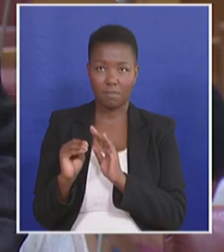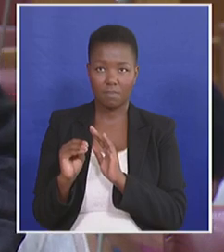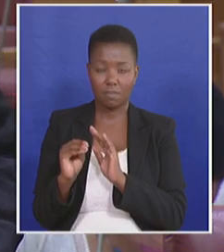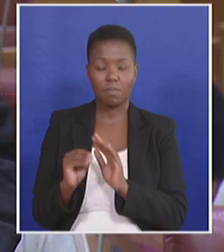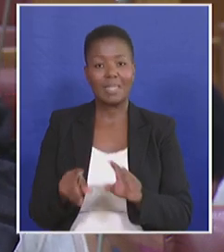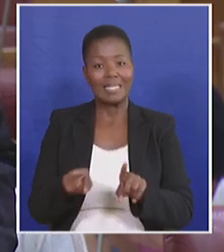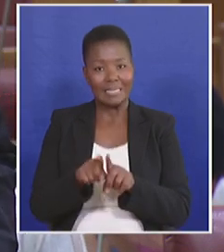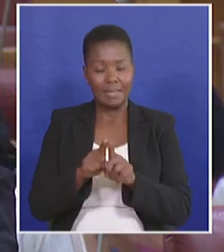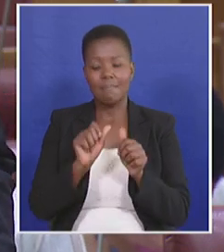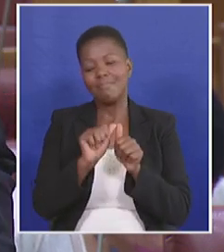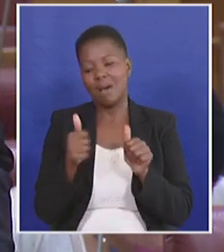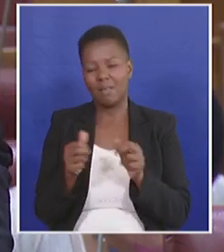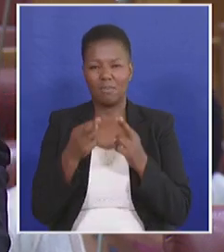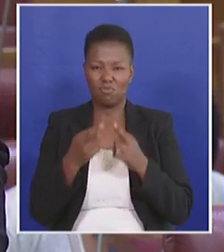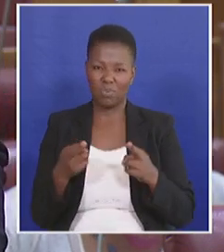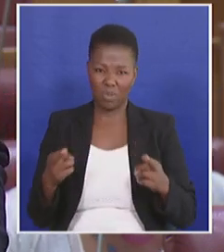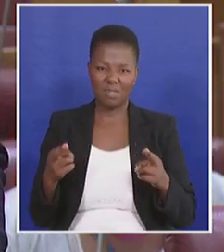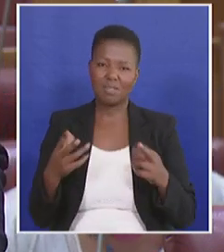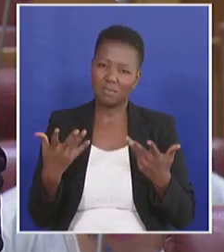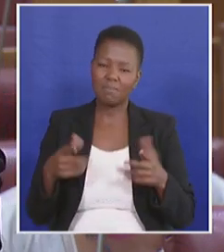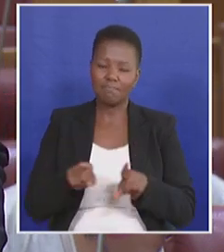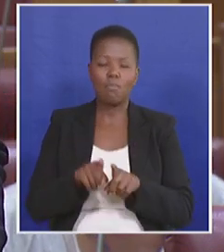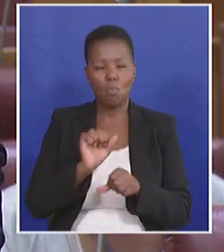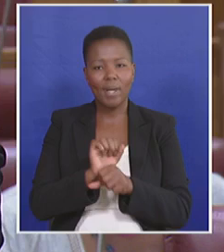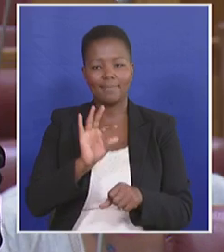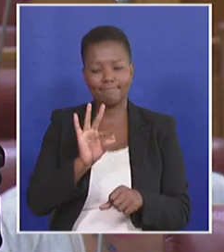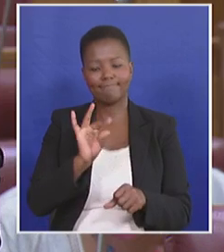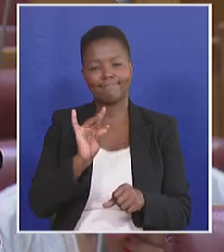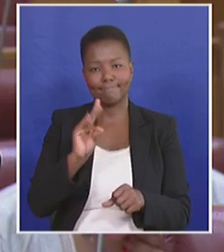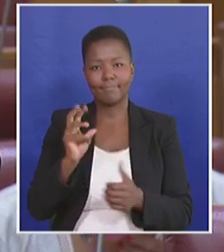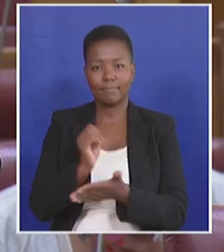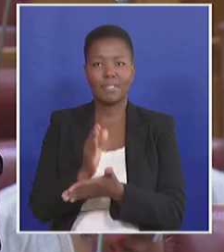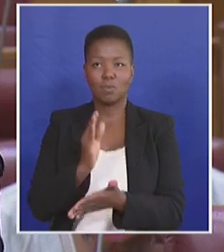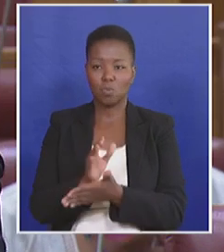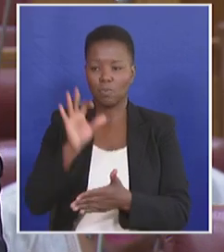other resources and daily and ability of the station to function properly.